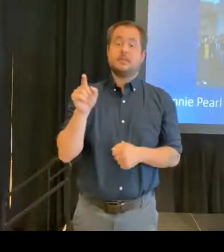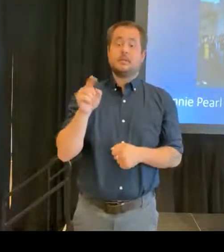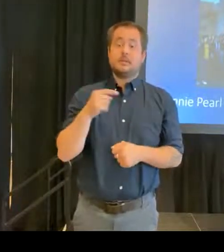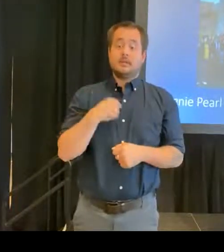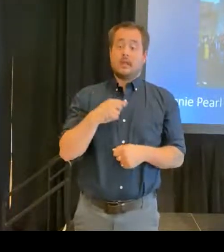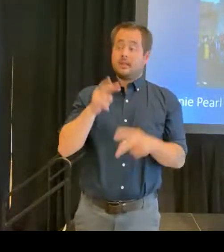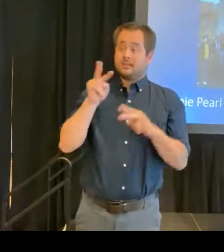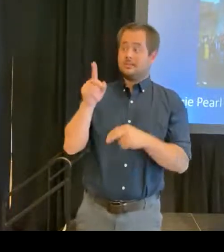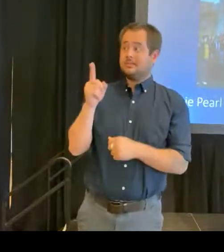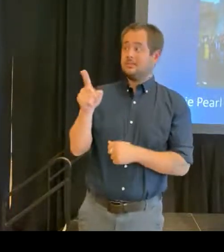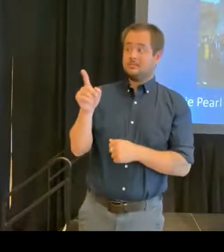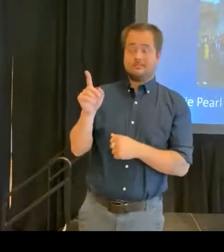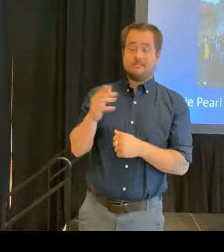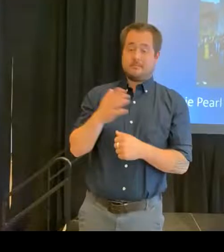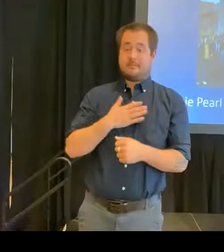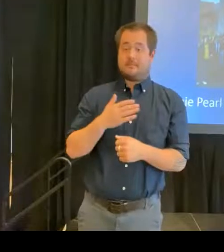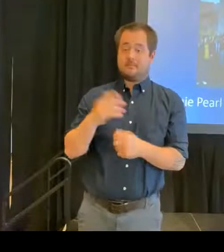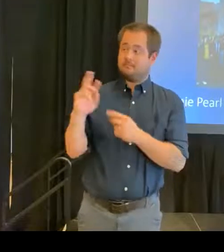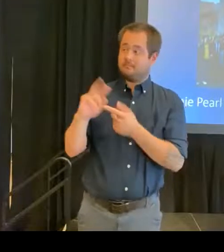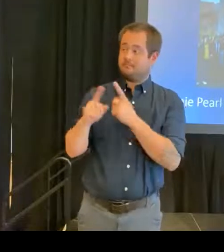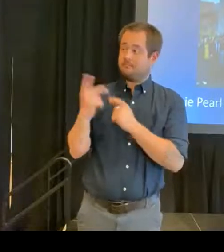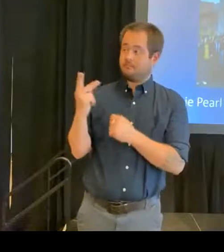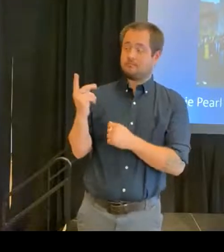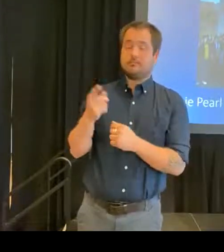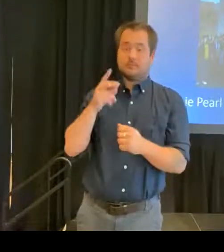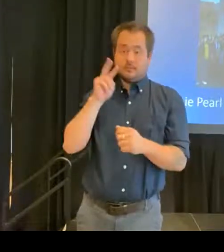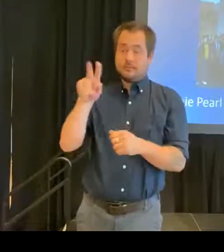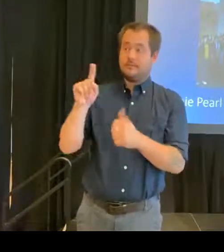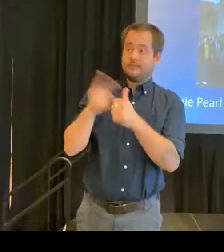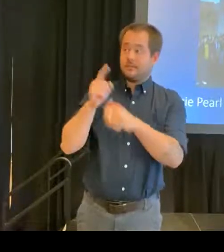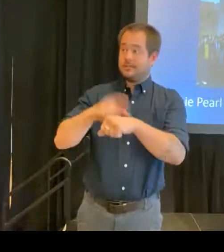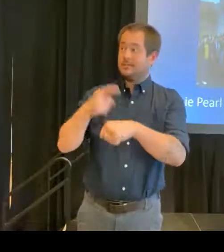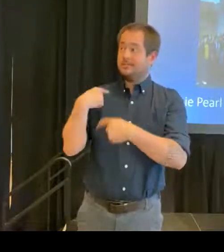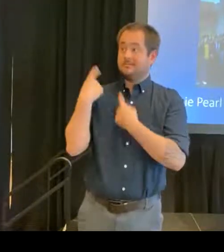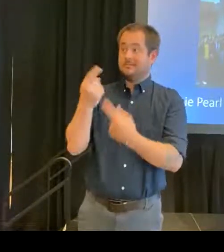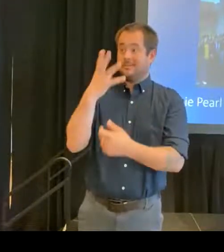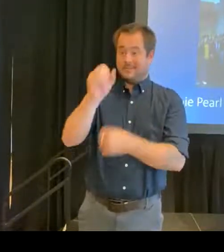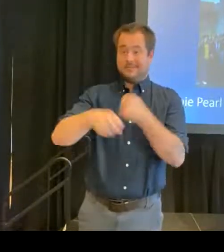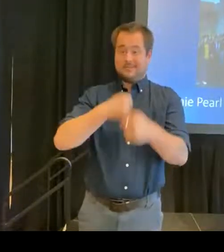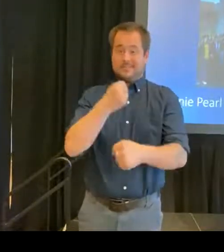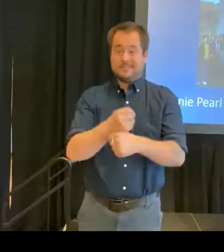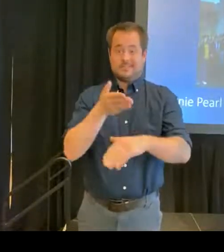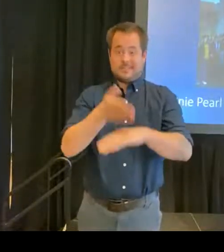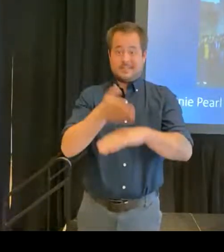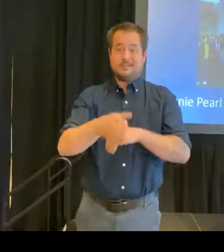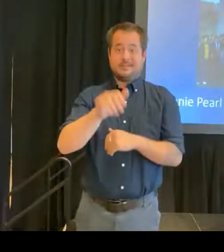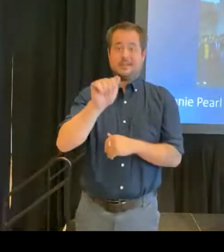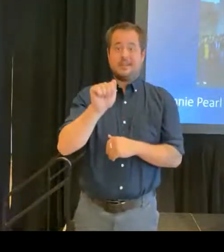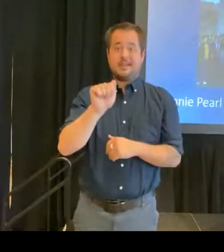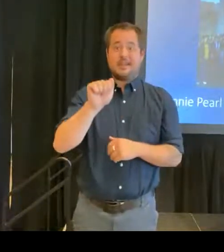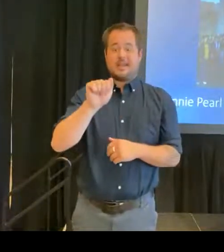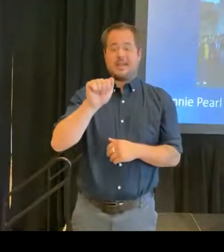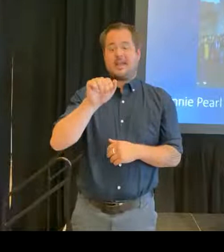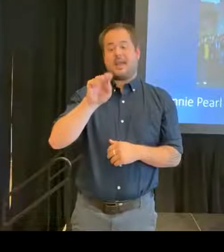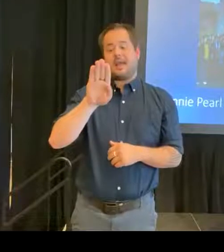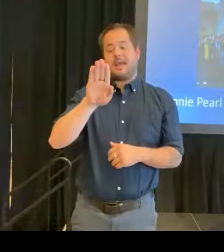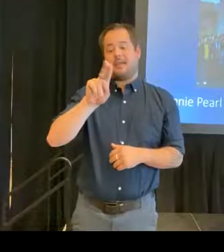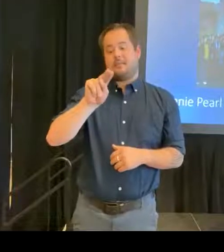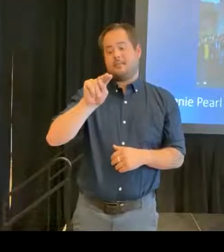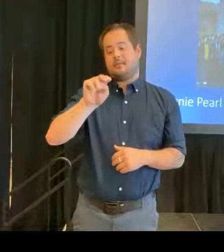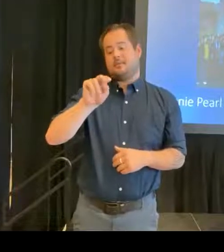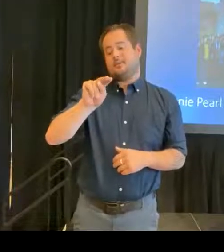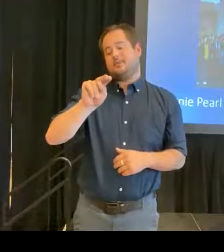50 years, about 3 years ago, when the Abernathy family came to Selma, Alabama. But